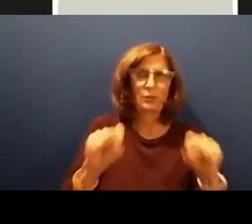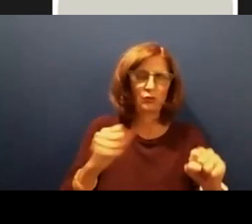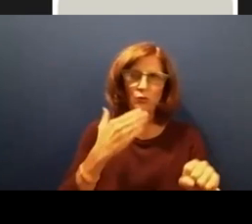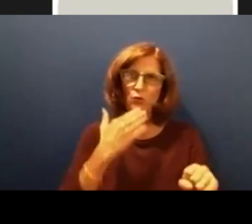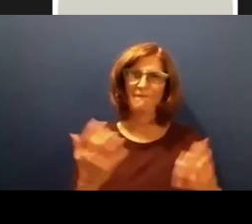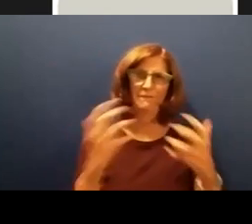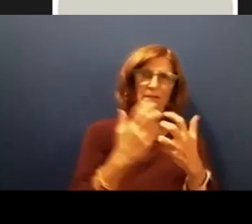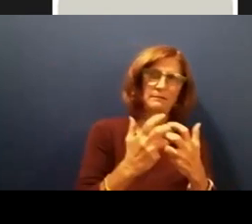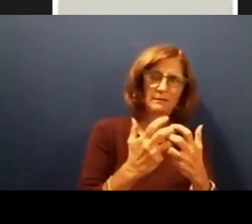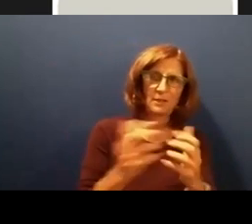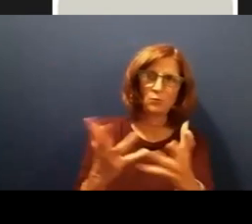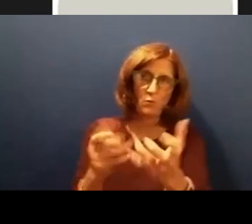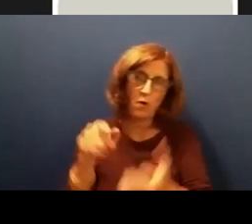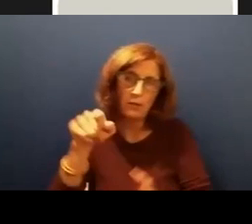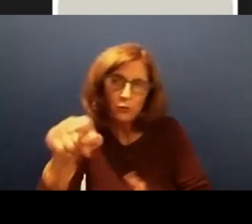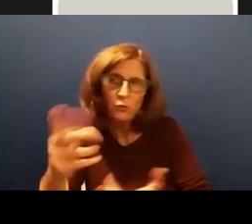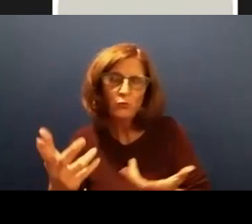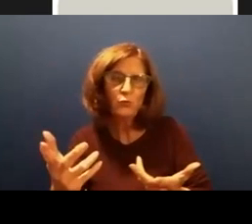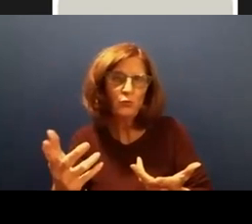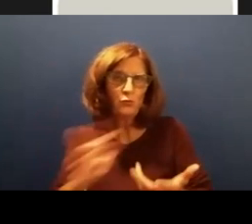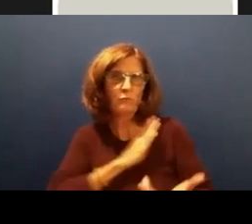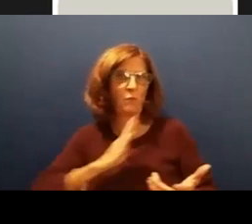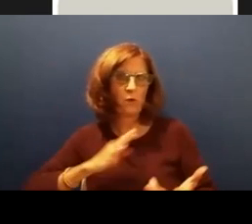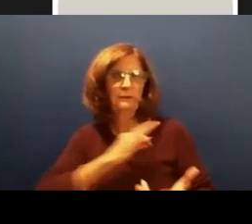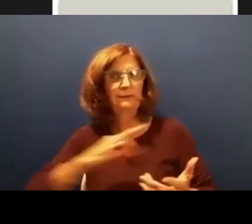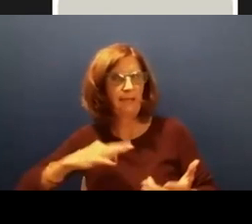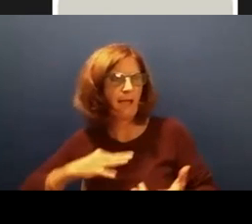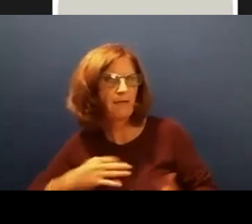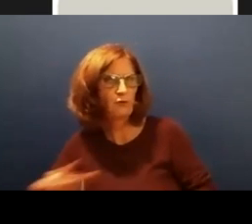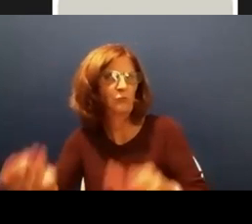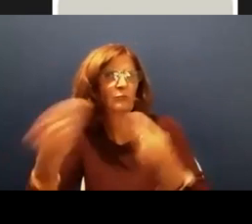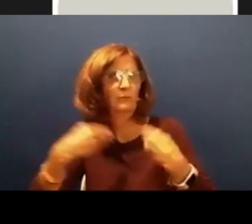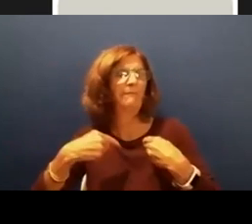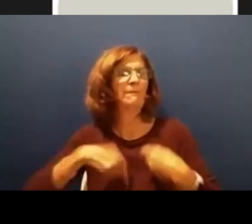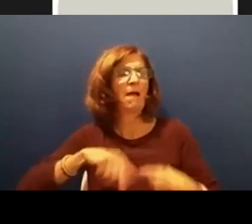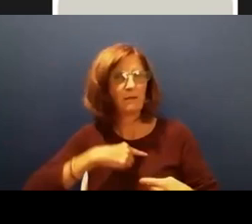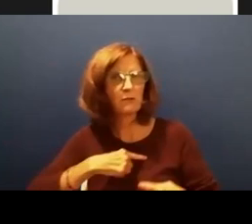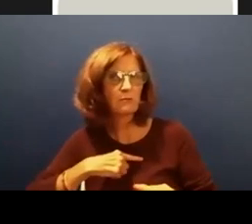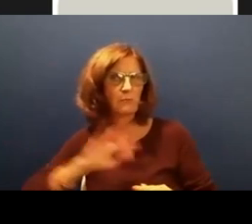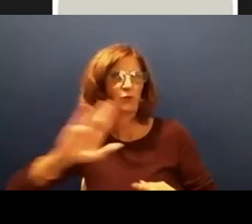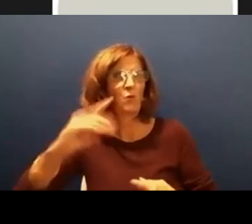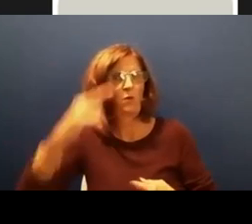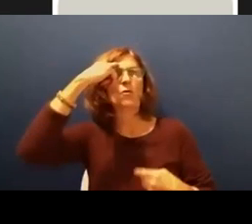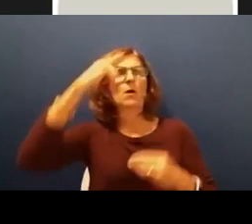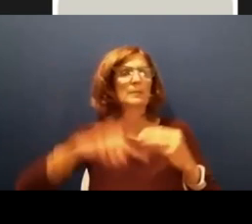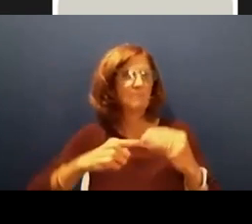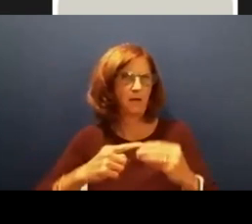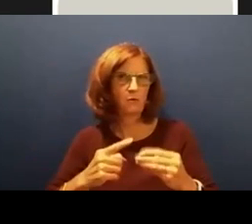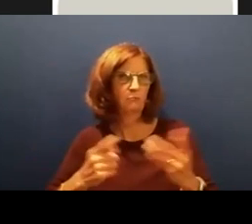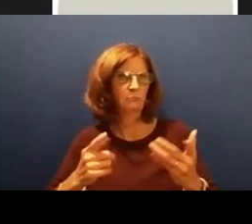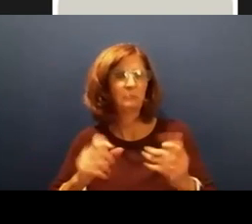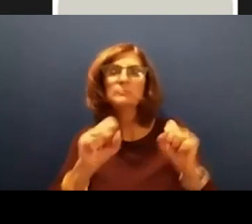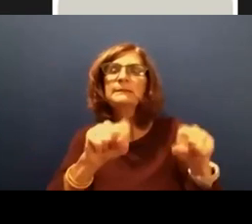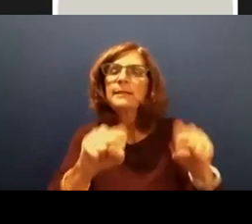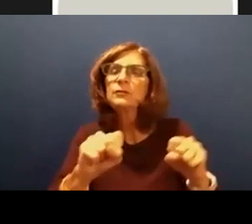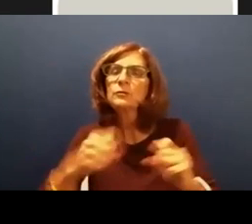to collaborate with the board and the staff on other opportunities and other potential tenants that would benefit from this discounted space.